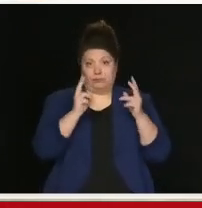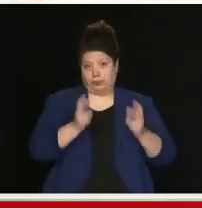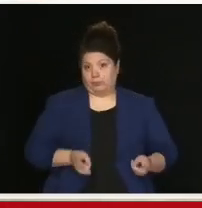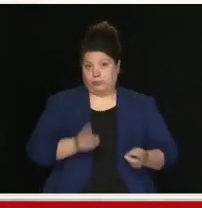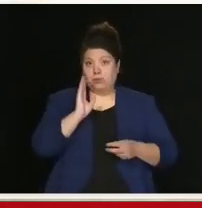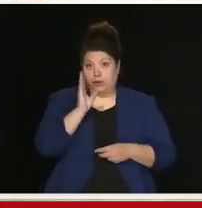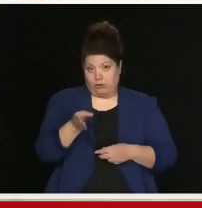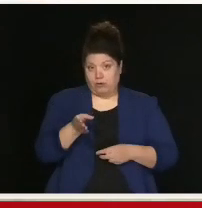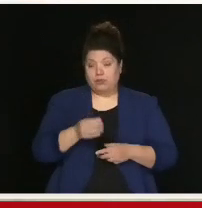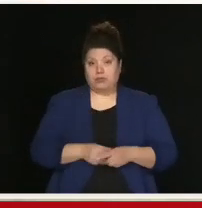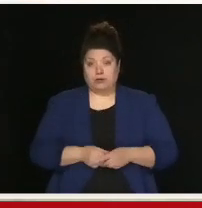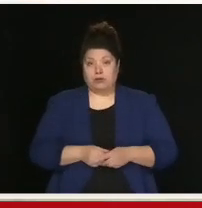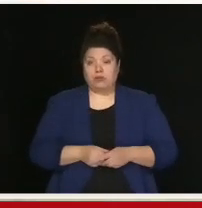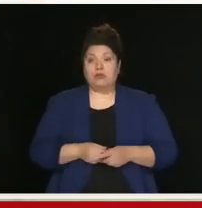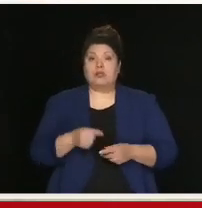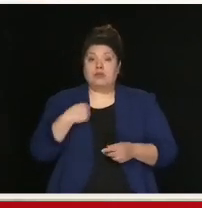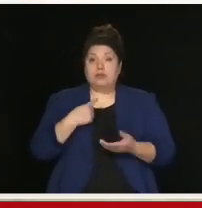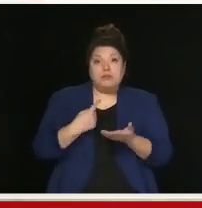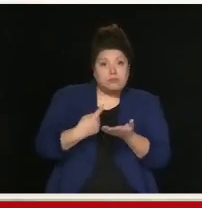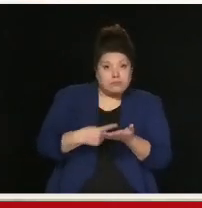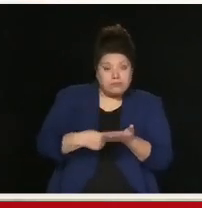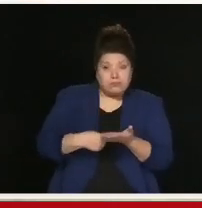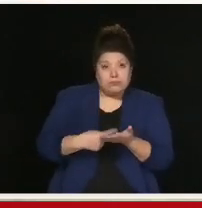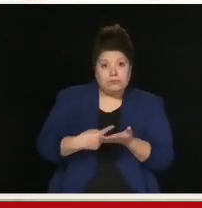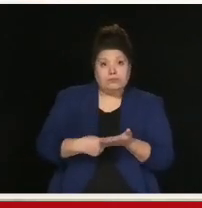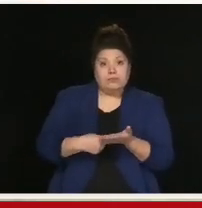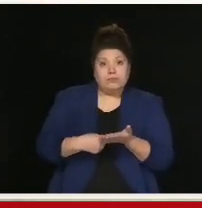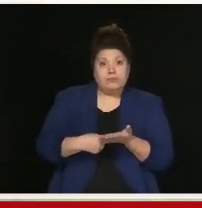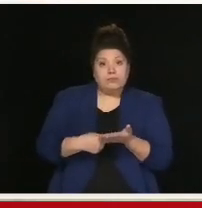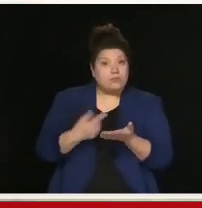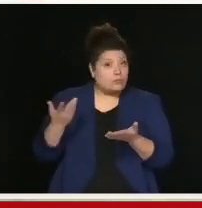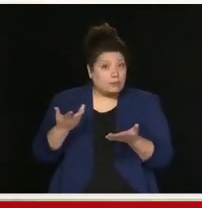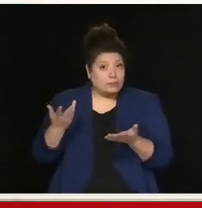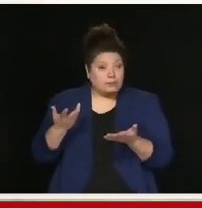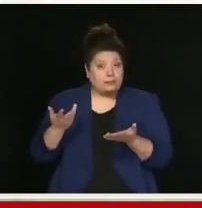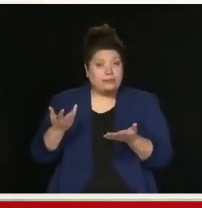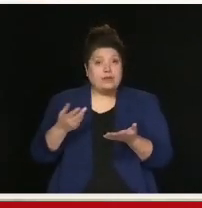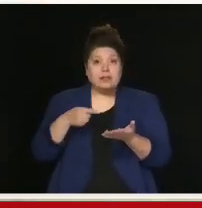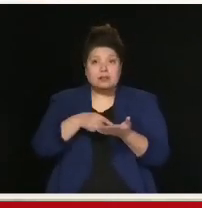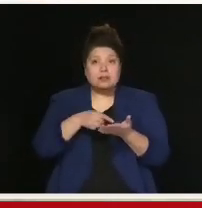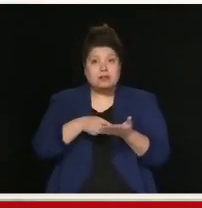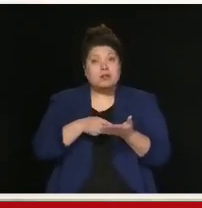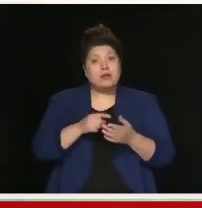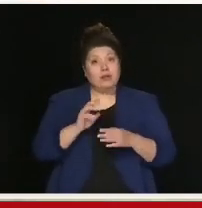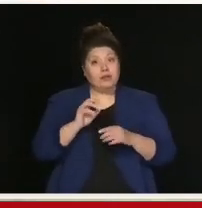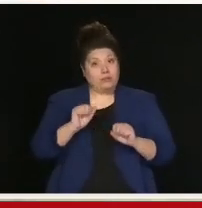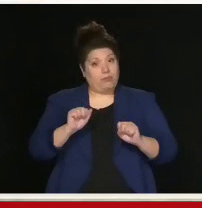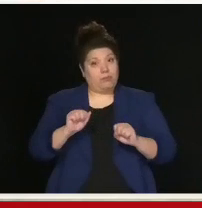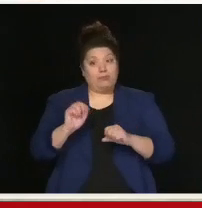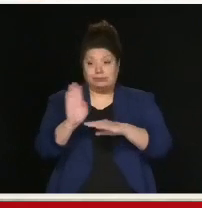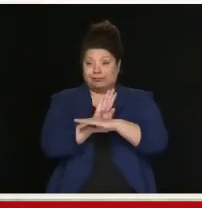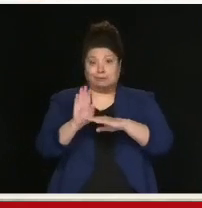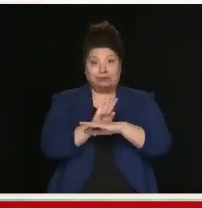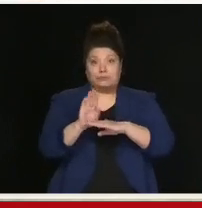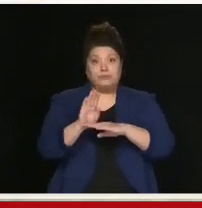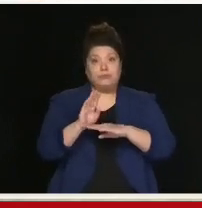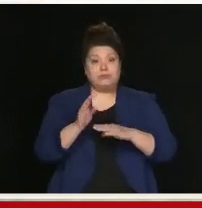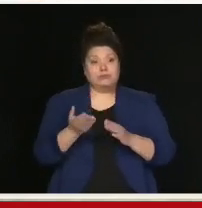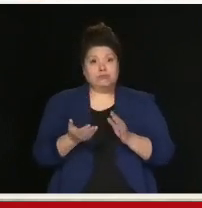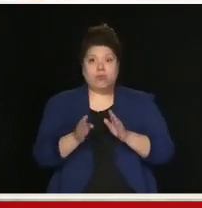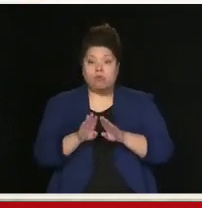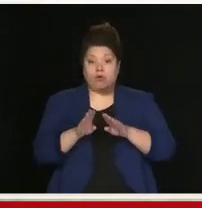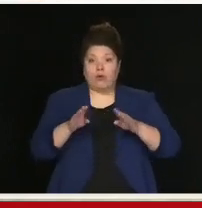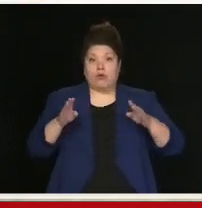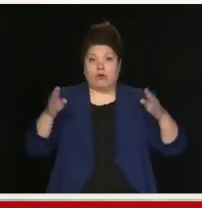our conversations on the reopening, the gradual reopening of the economy. Canada